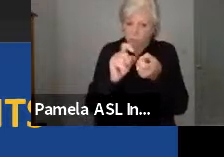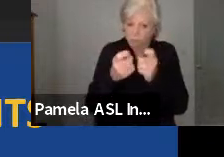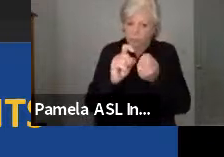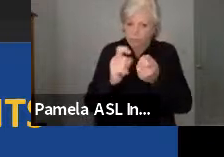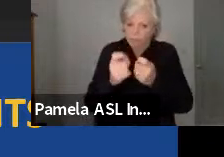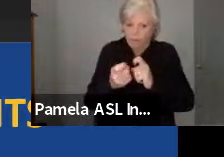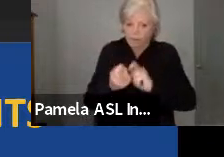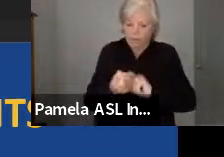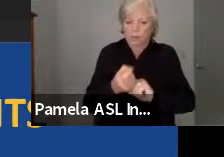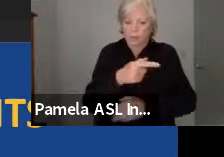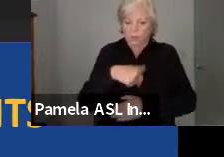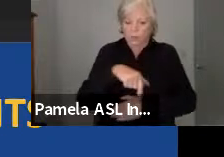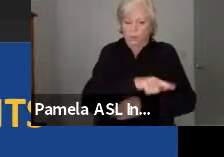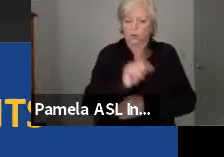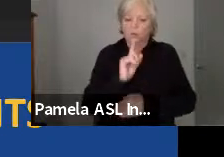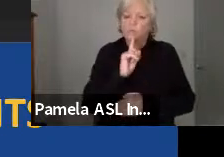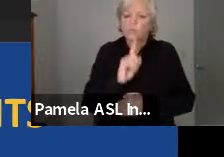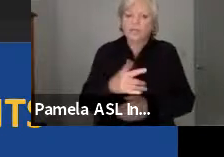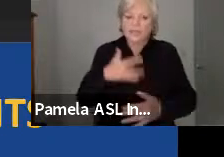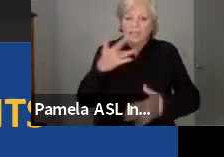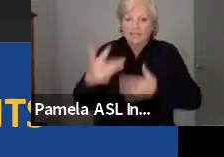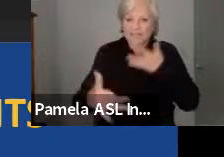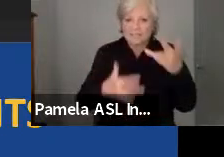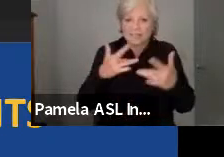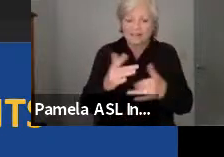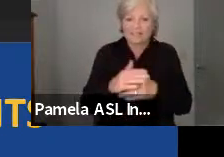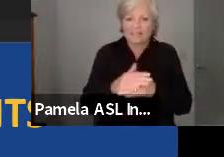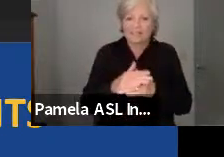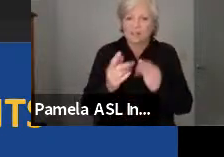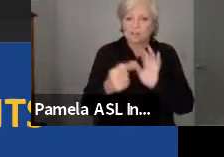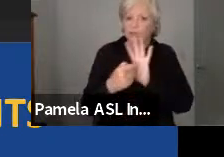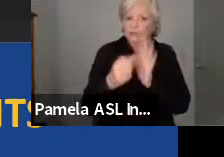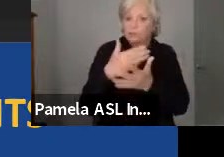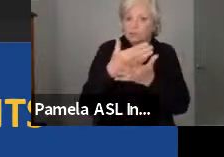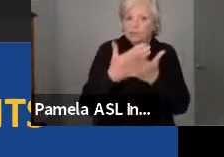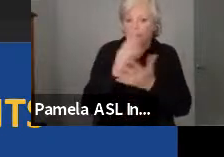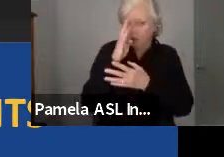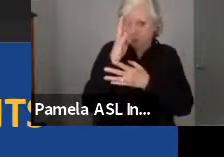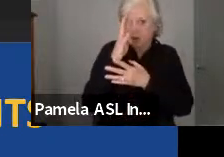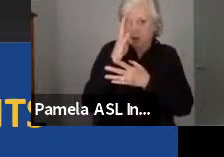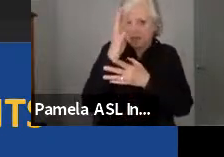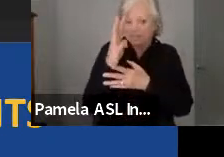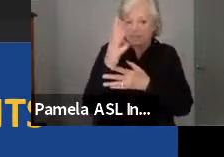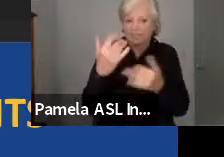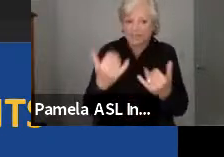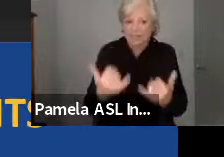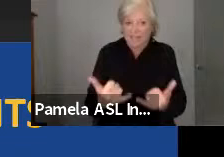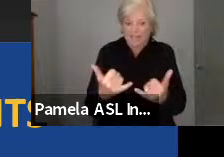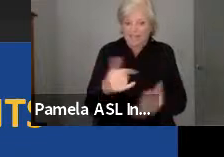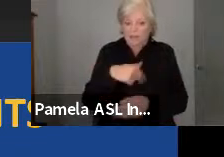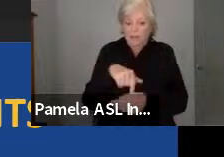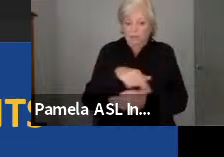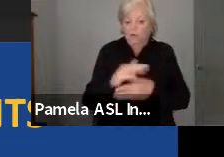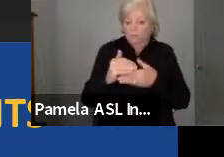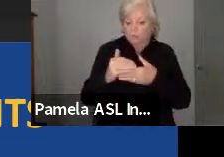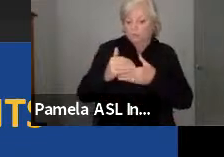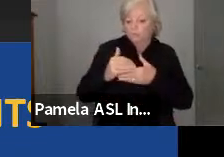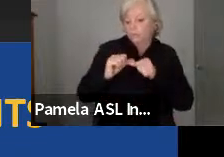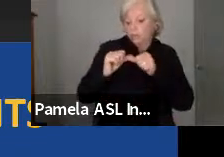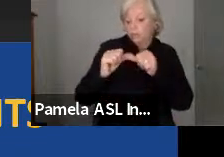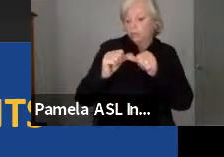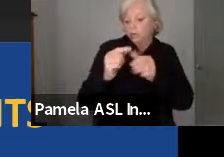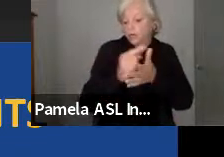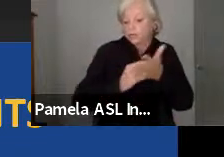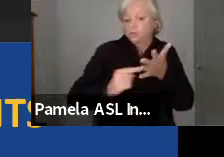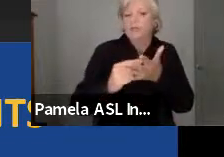really excited to show you some of the creative today that we're going to be moving forward next week. Next